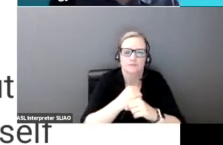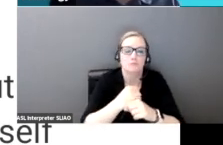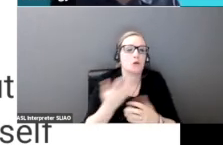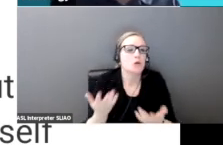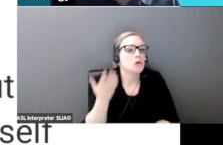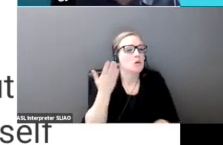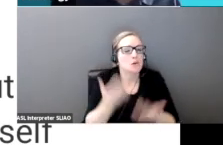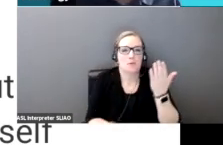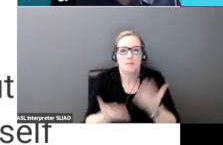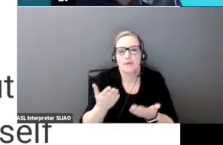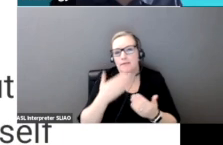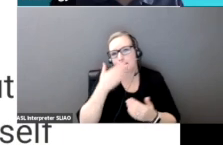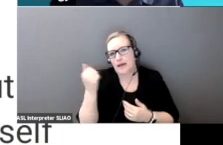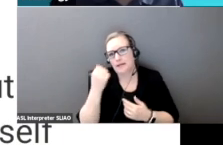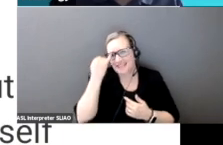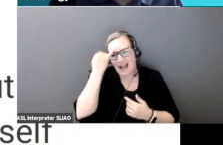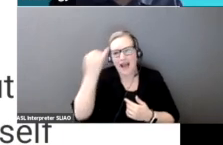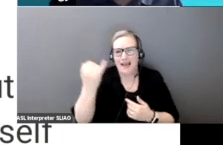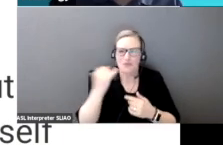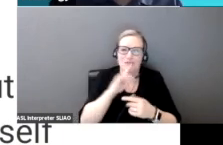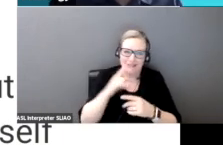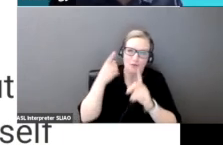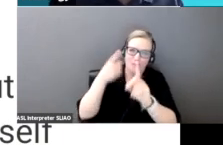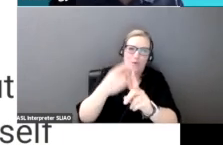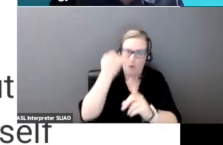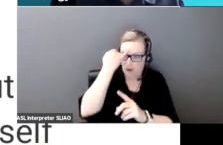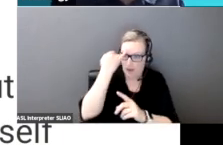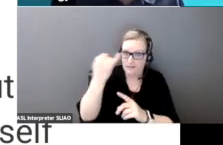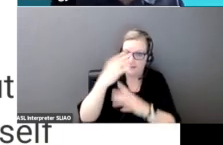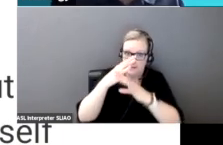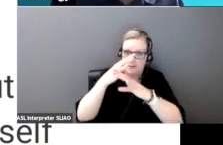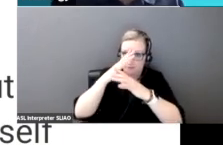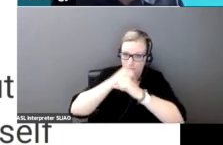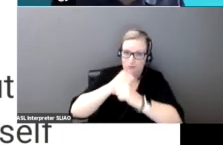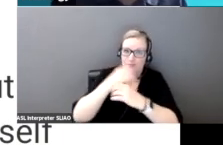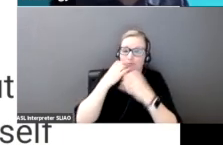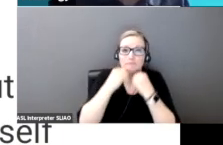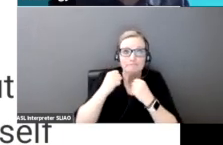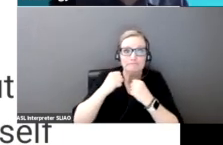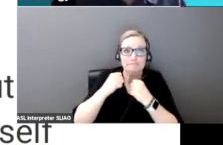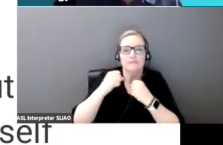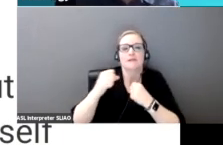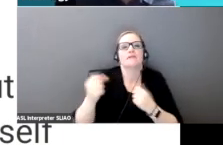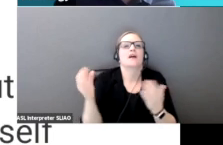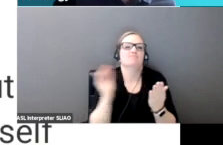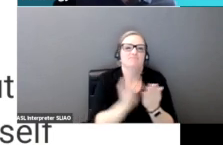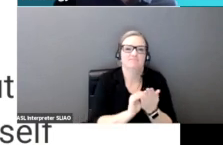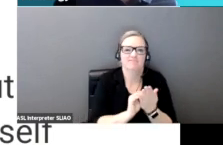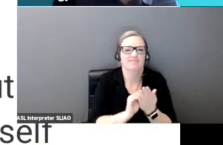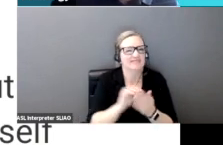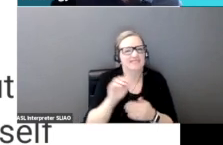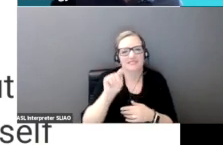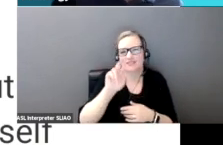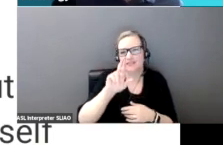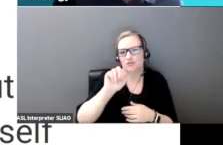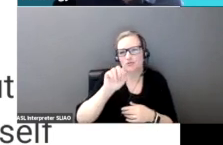the underlying idea is what you really want to protect. So the two examples I have here, an electric motorized doggy-doo